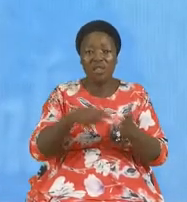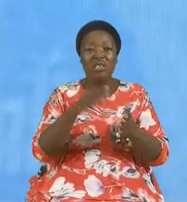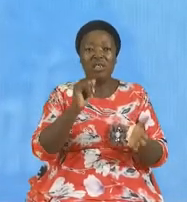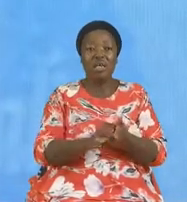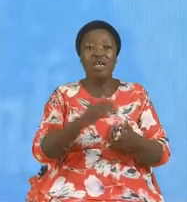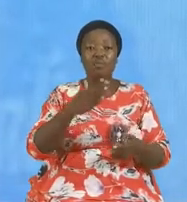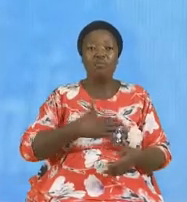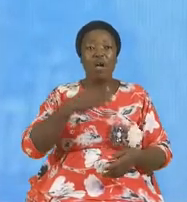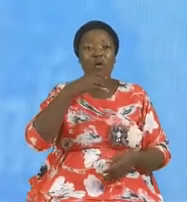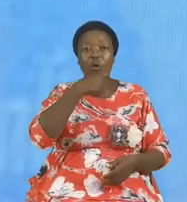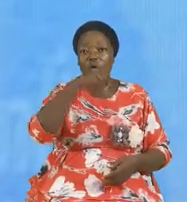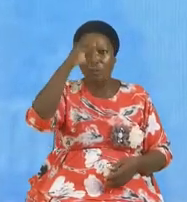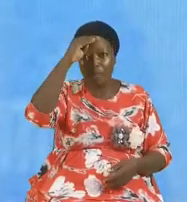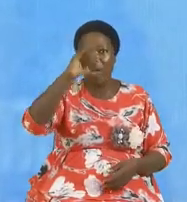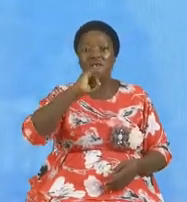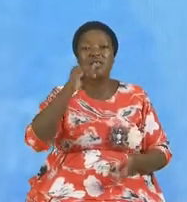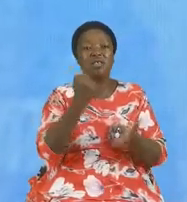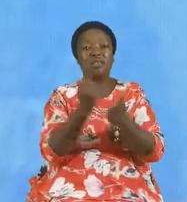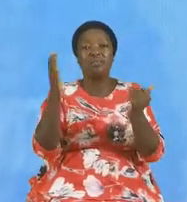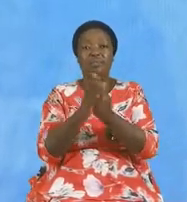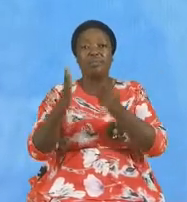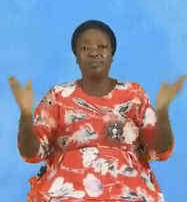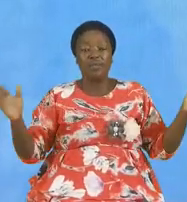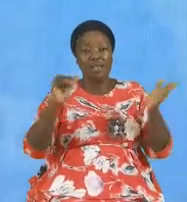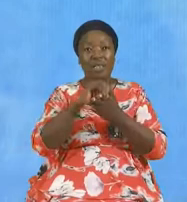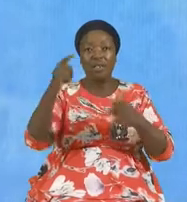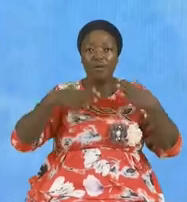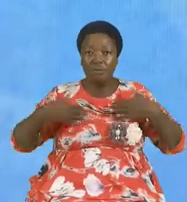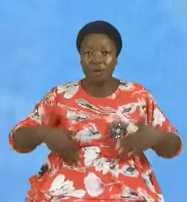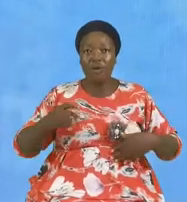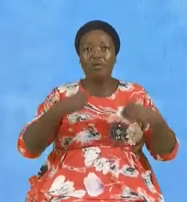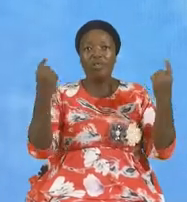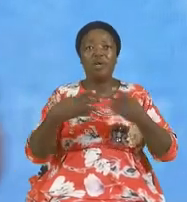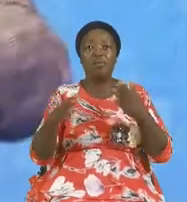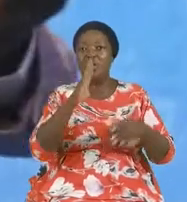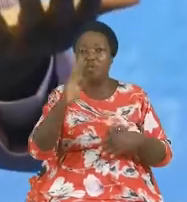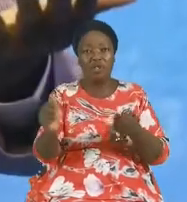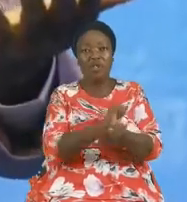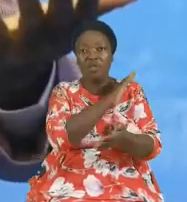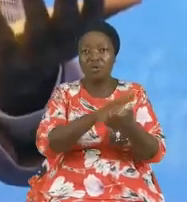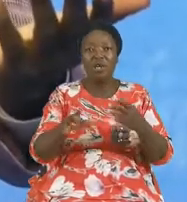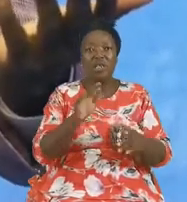knowing this, that my old man is crucified,